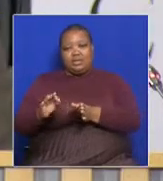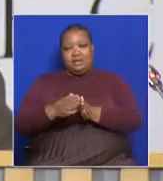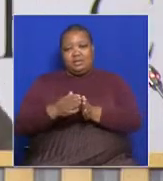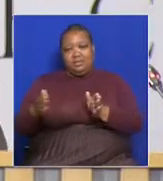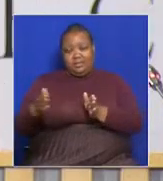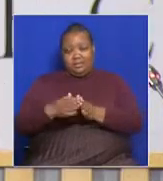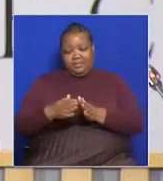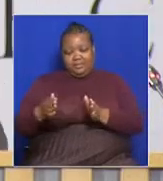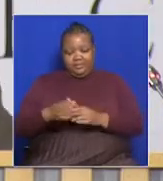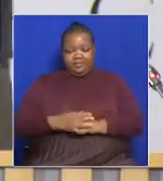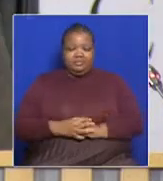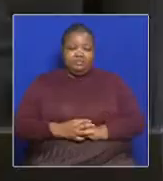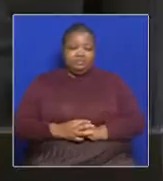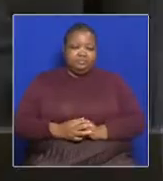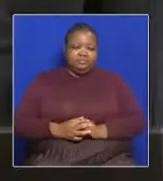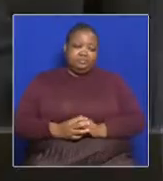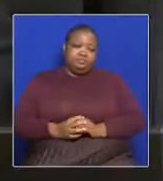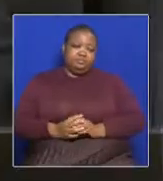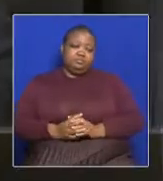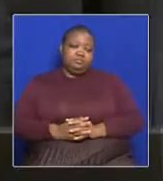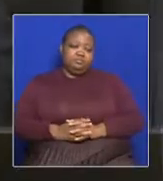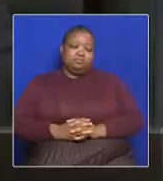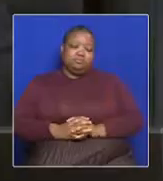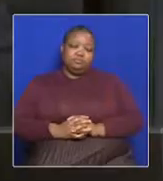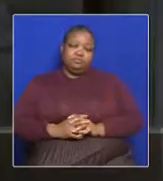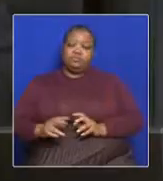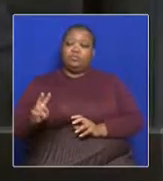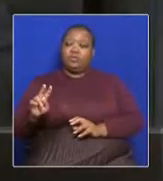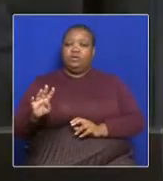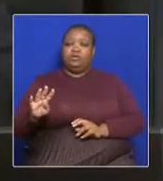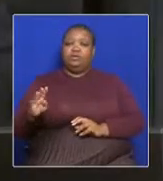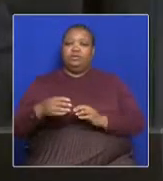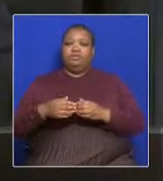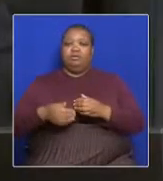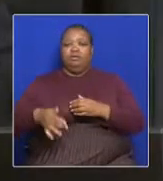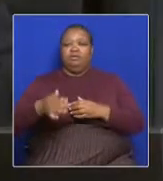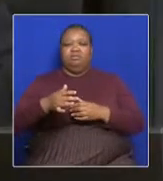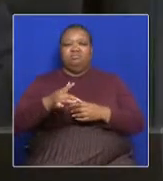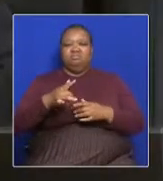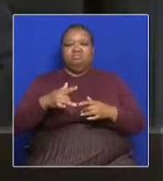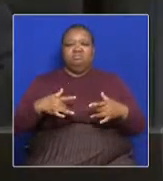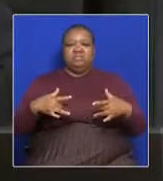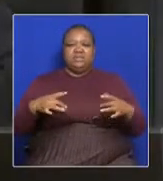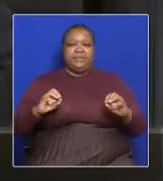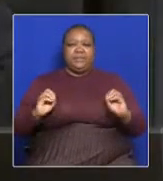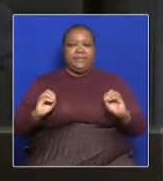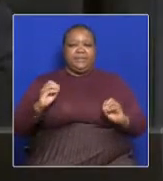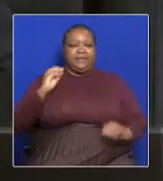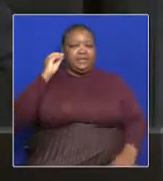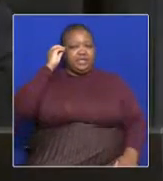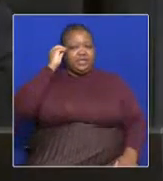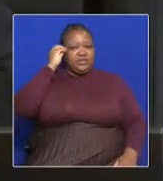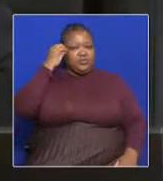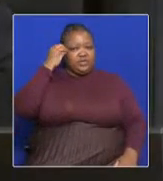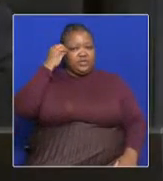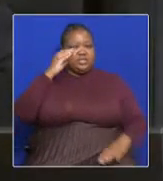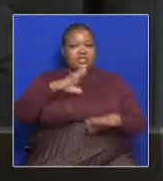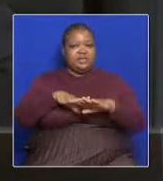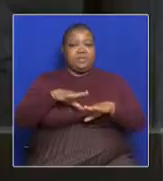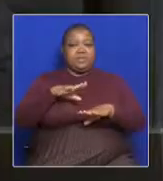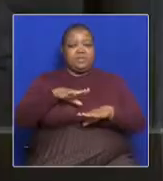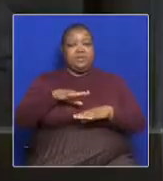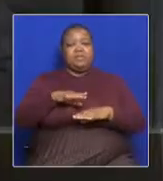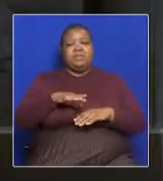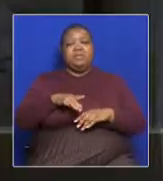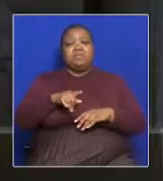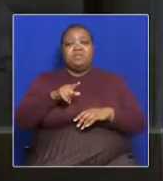No, don't worry about the 24th and the rest of the days. I'm more interested in what capacity when